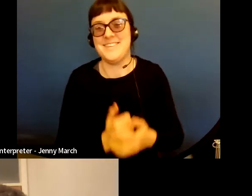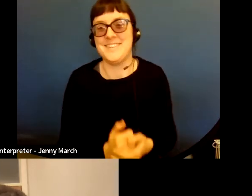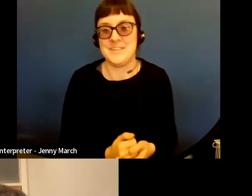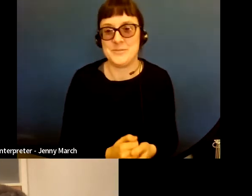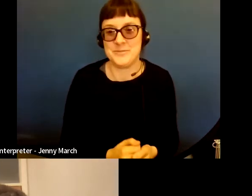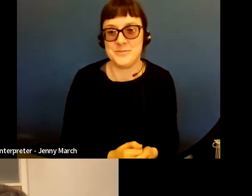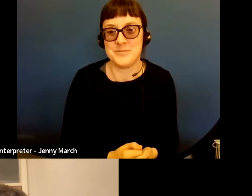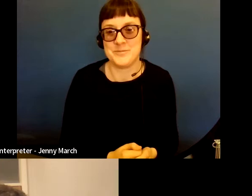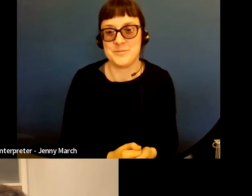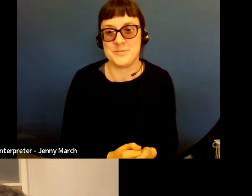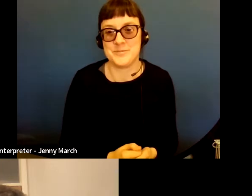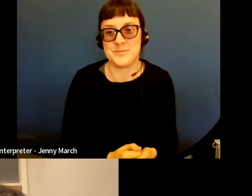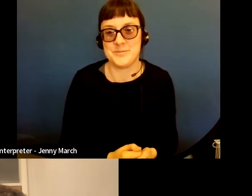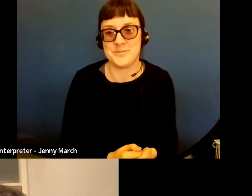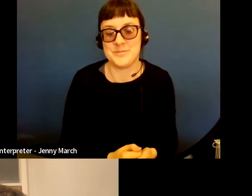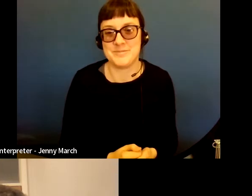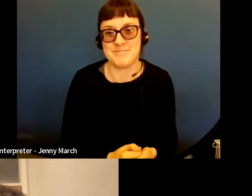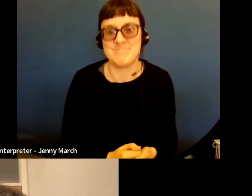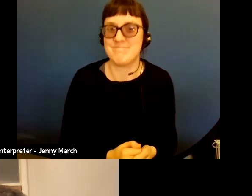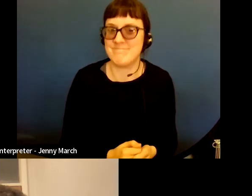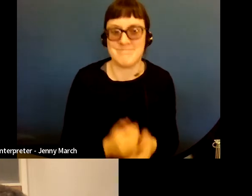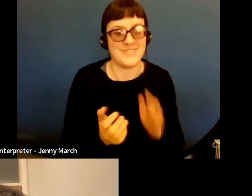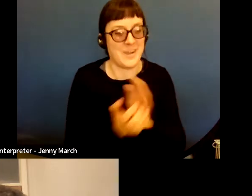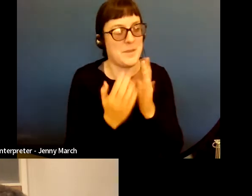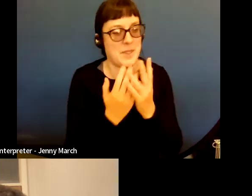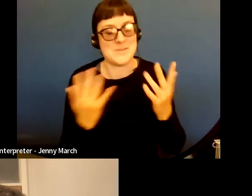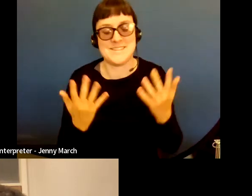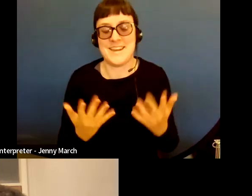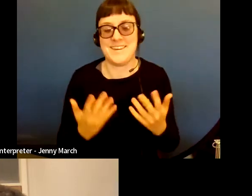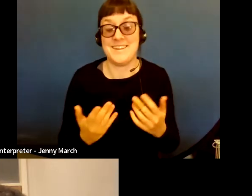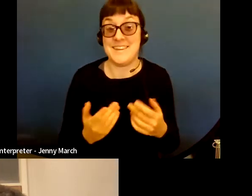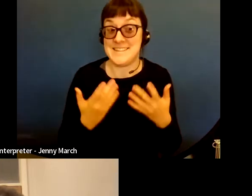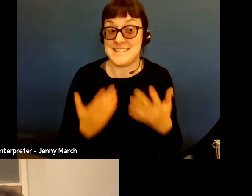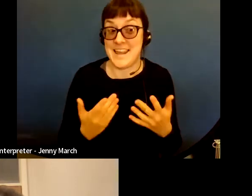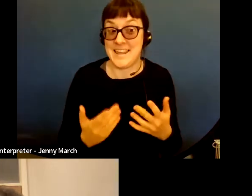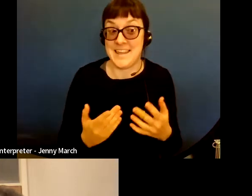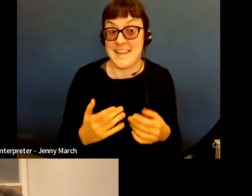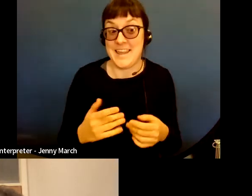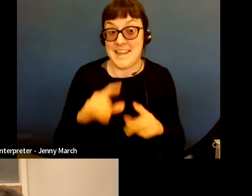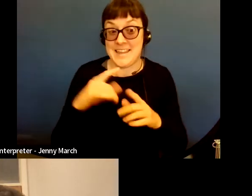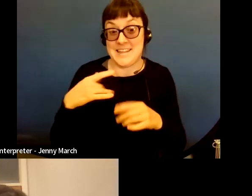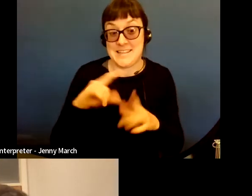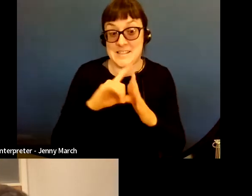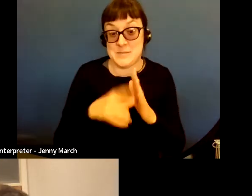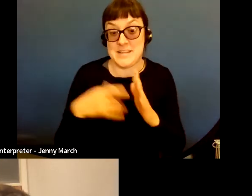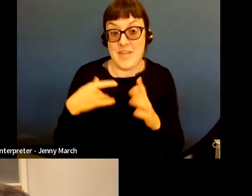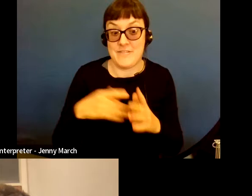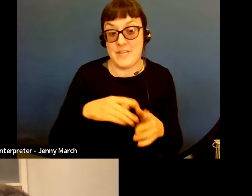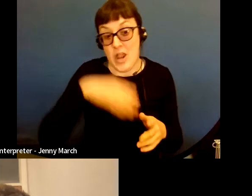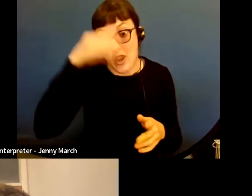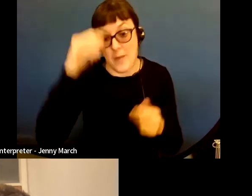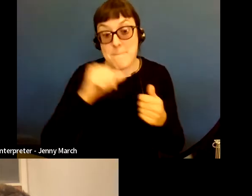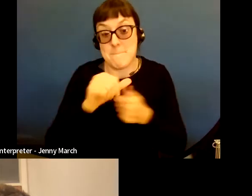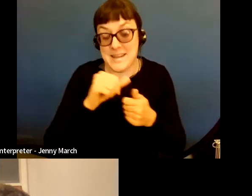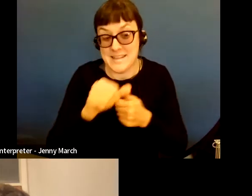can be happy about that. So today our Disability Live is on Learning Better, the path to